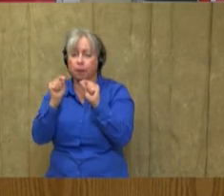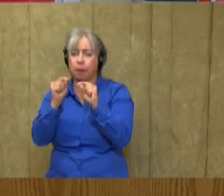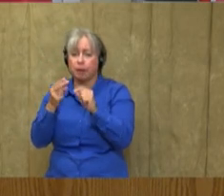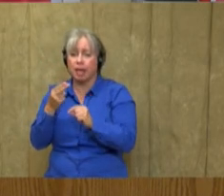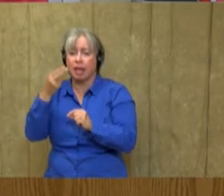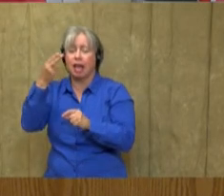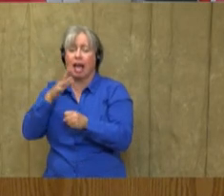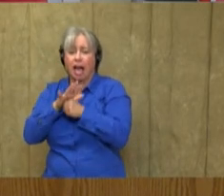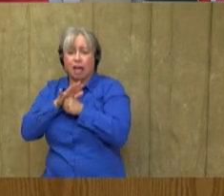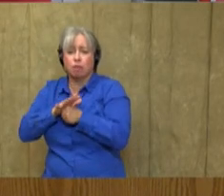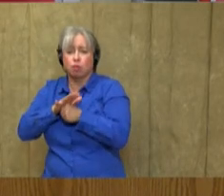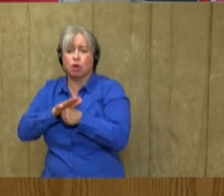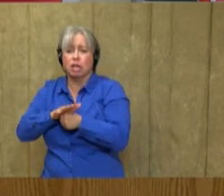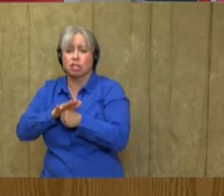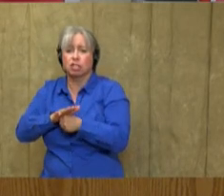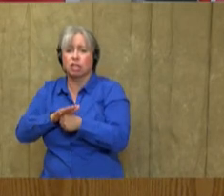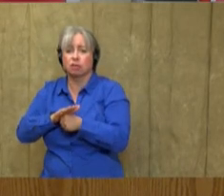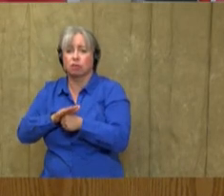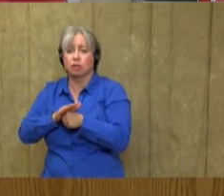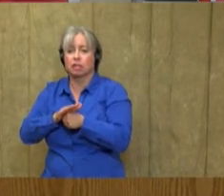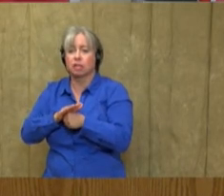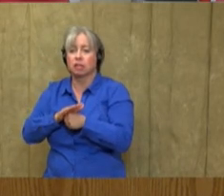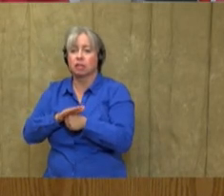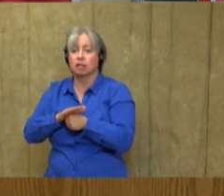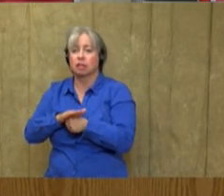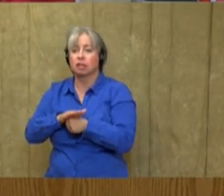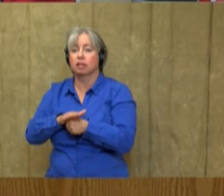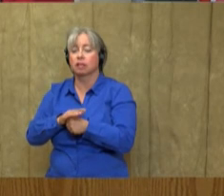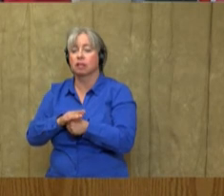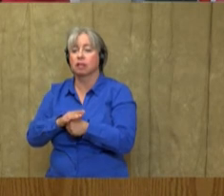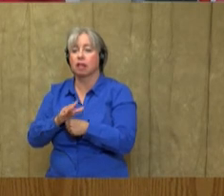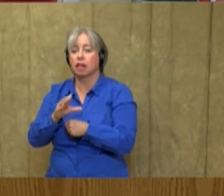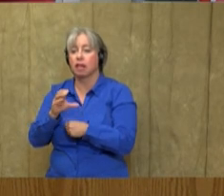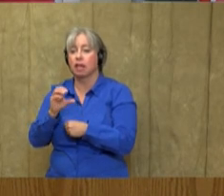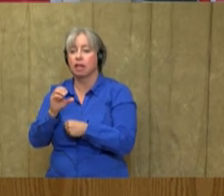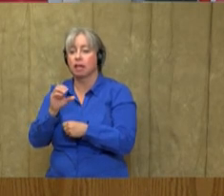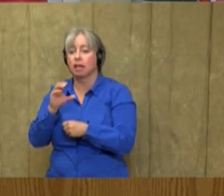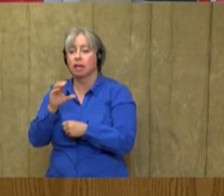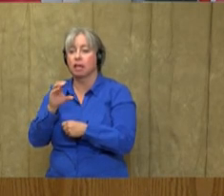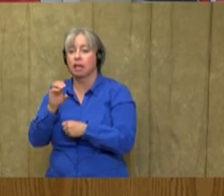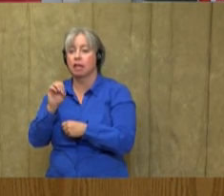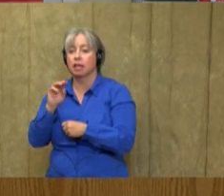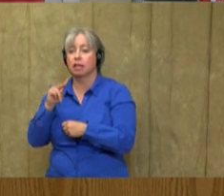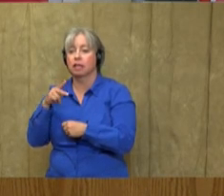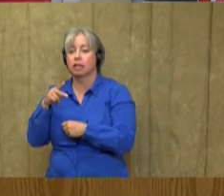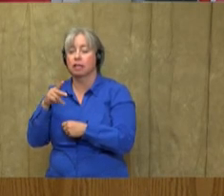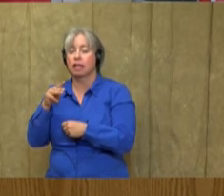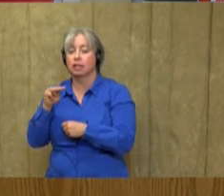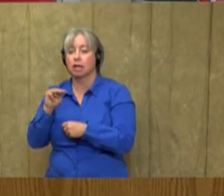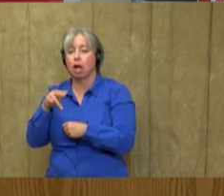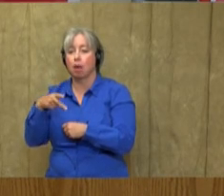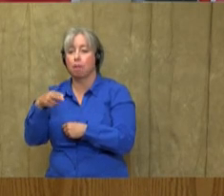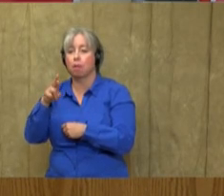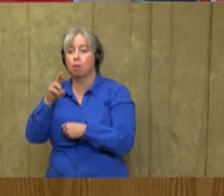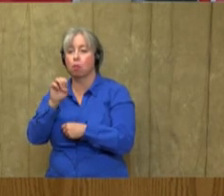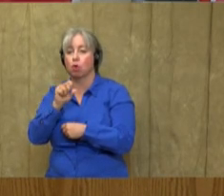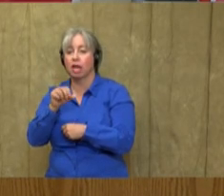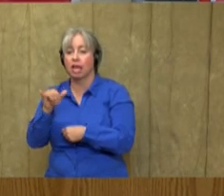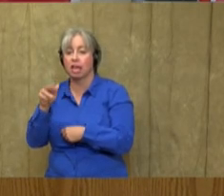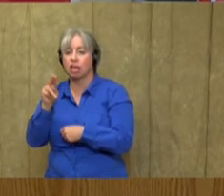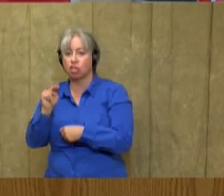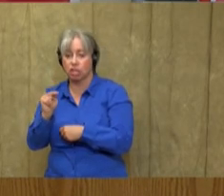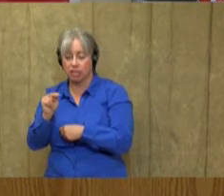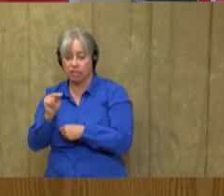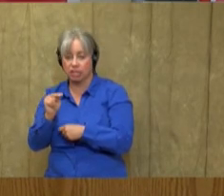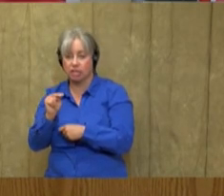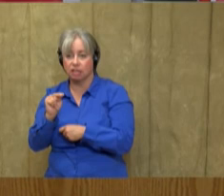pressure, and those are called the compressions, which is easy to remember because we got a compressional wave. And then we have areas